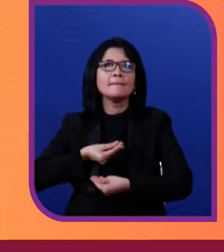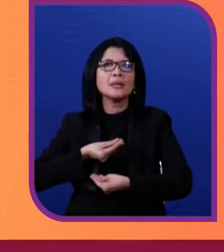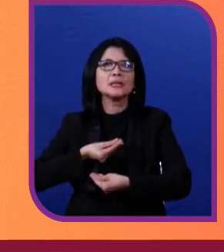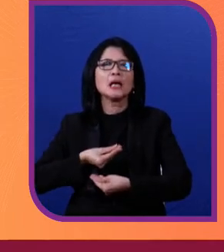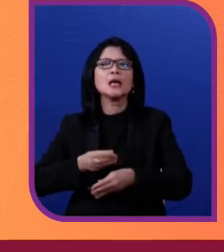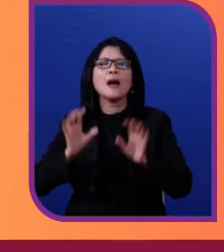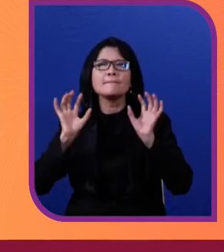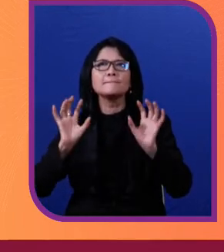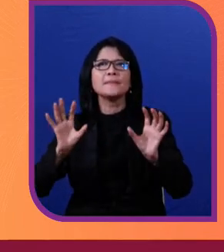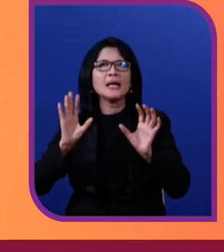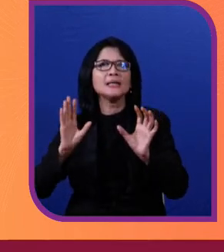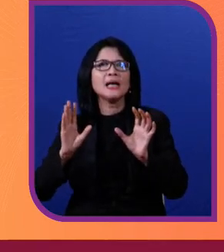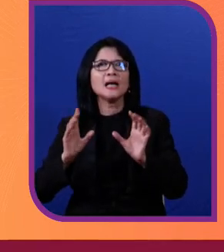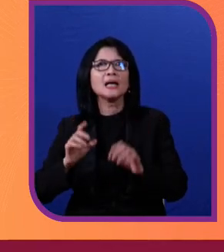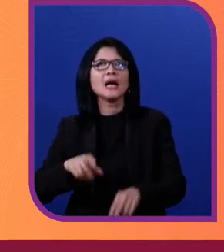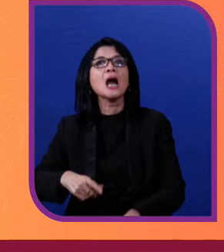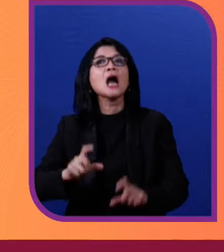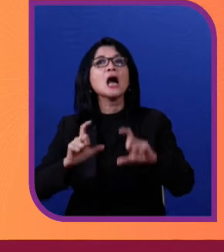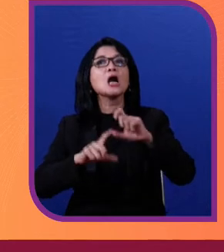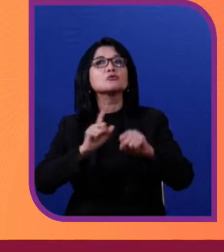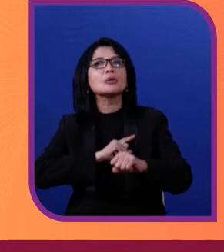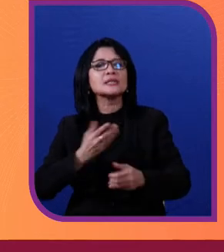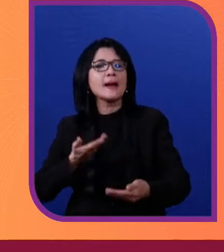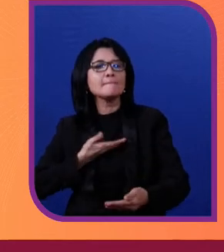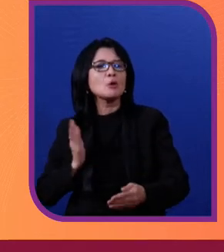camp amsher bagus